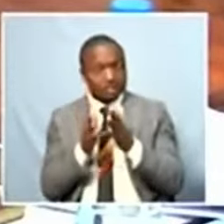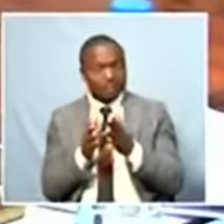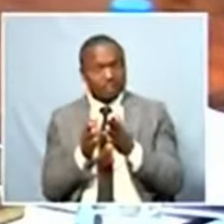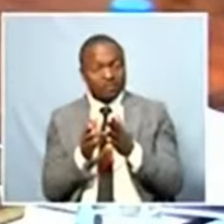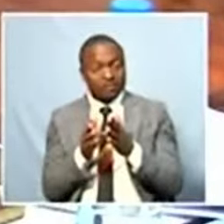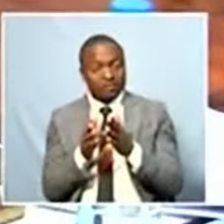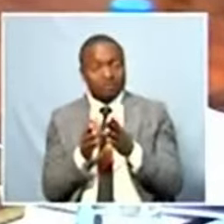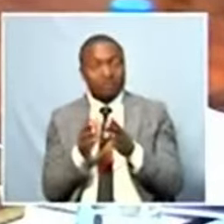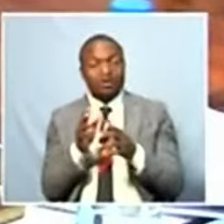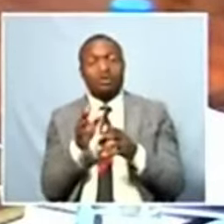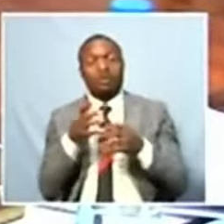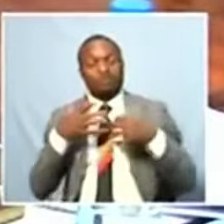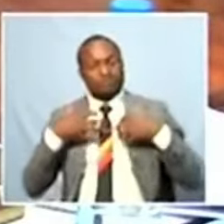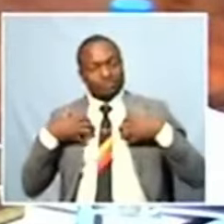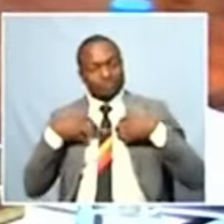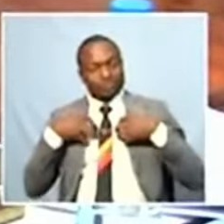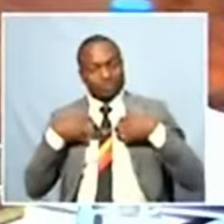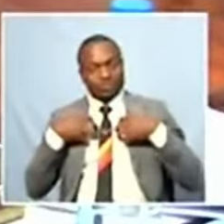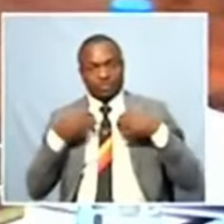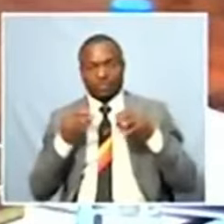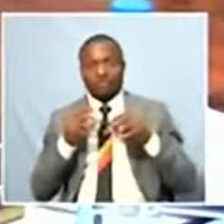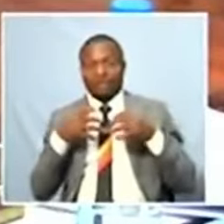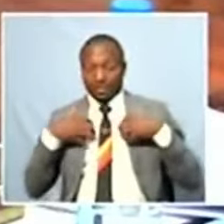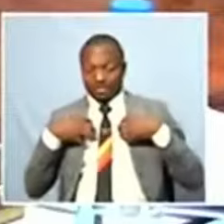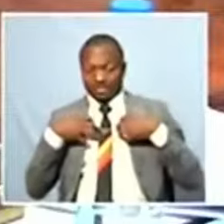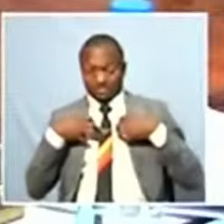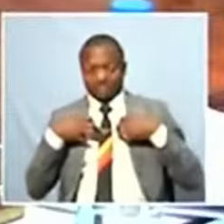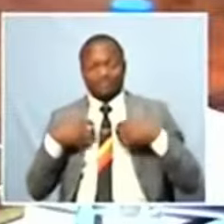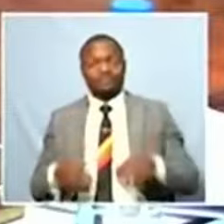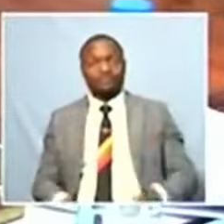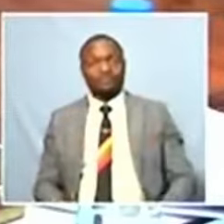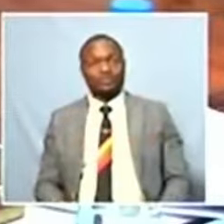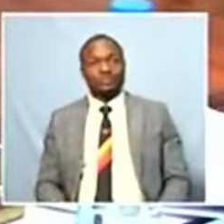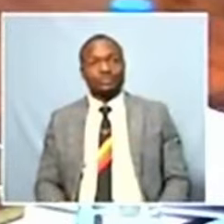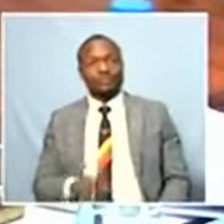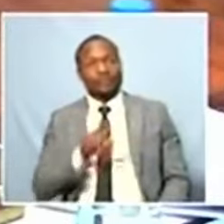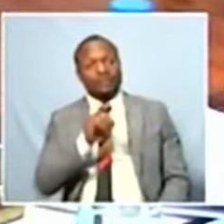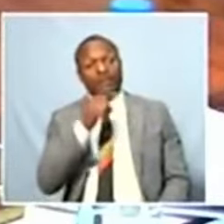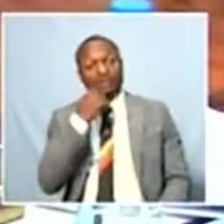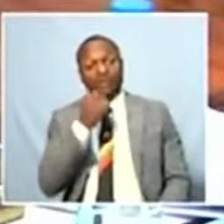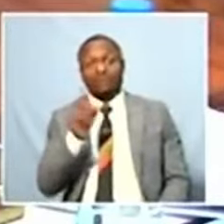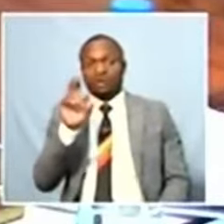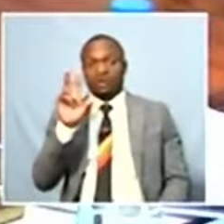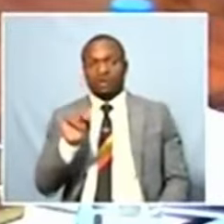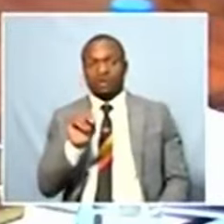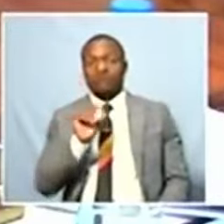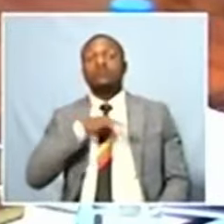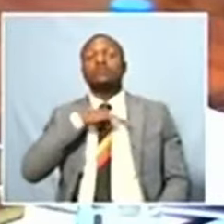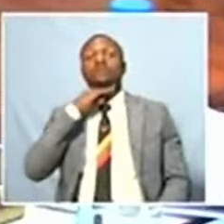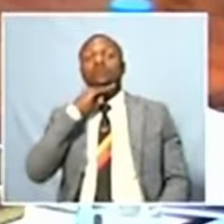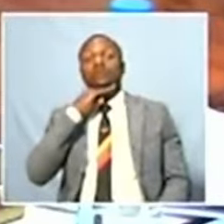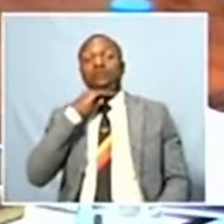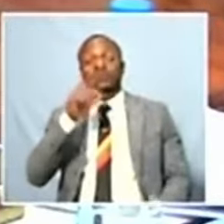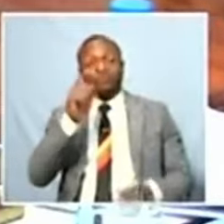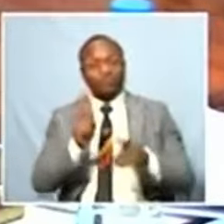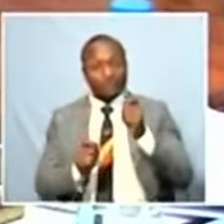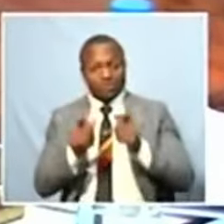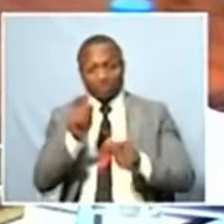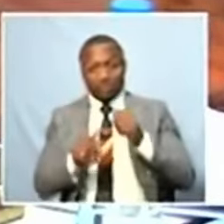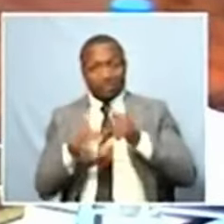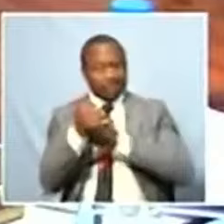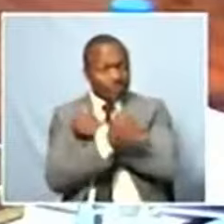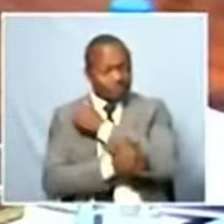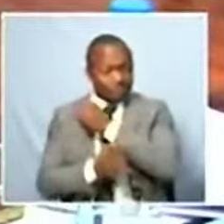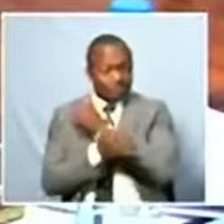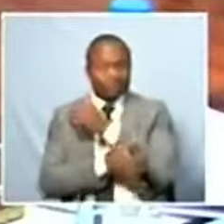in charge of livestock, no, not agriculture, livestock, where he is lamenting that there is no sufficient milk in the country now,